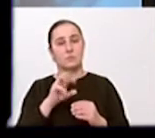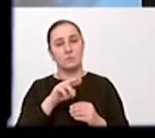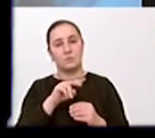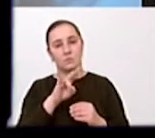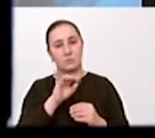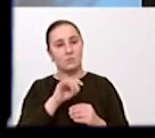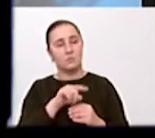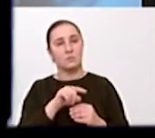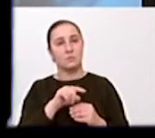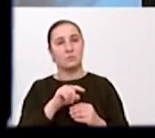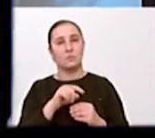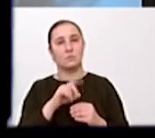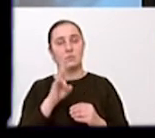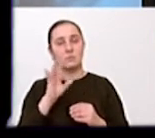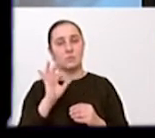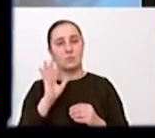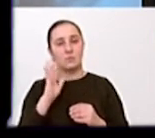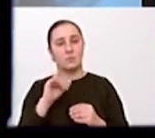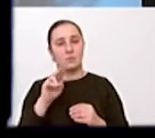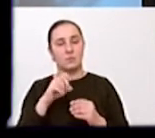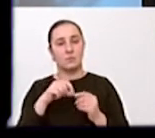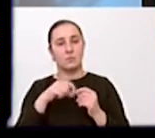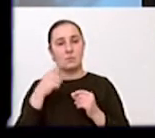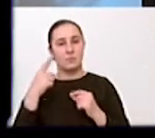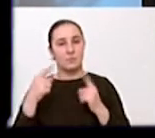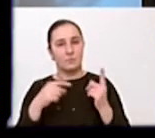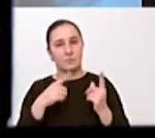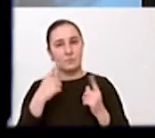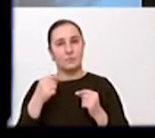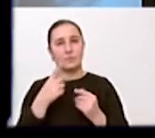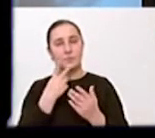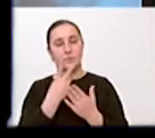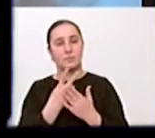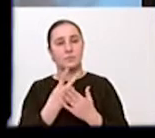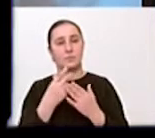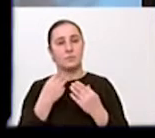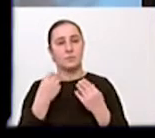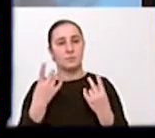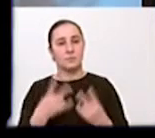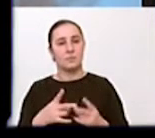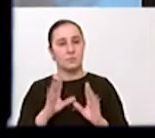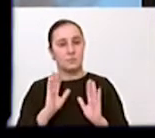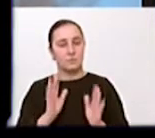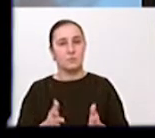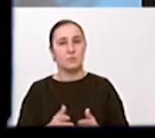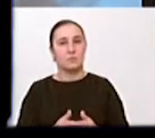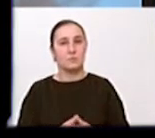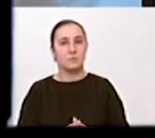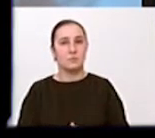bizga novdani, baylarni ko'rsatib berish kerak bo'ladi.